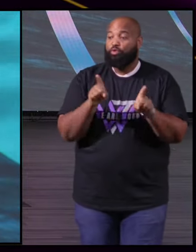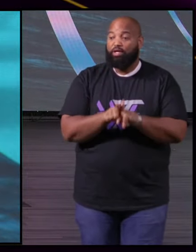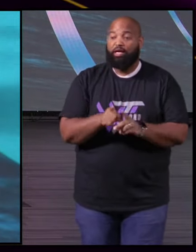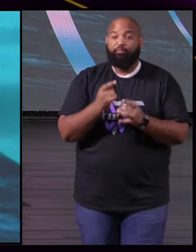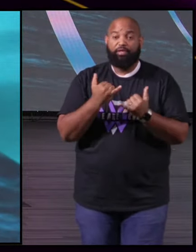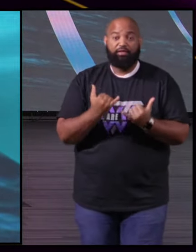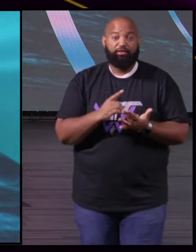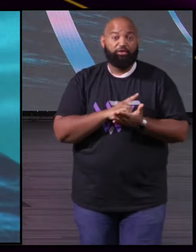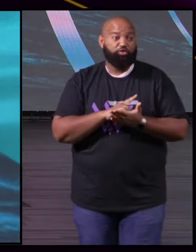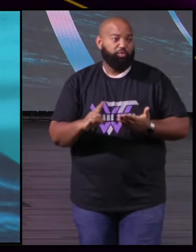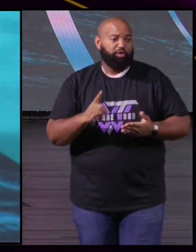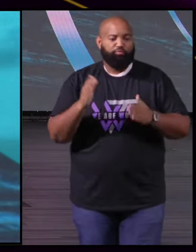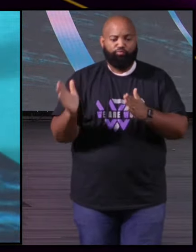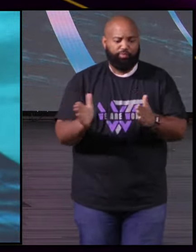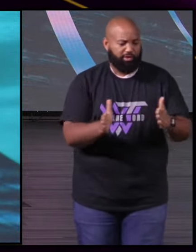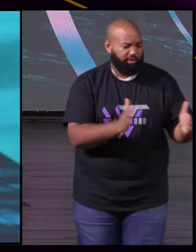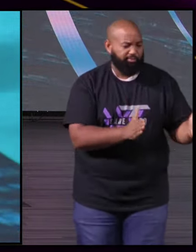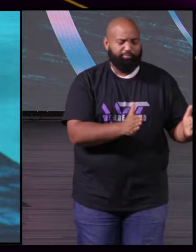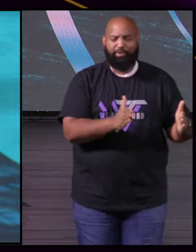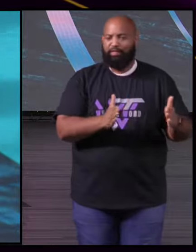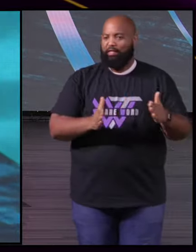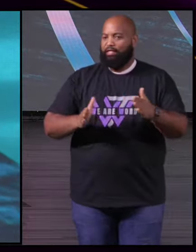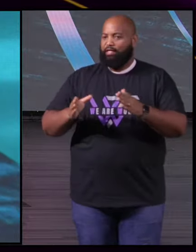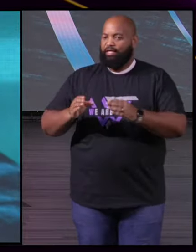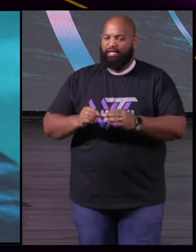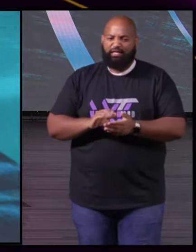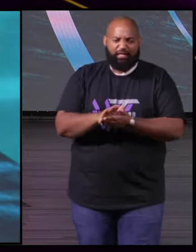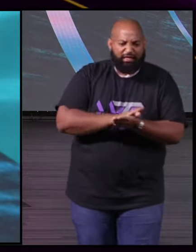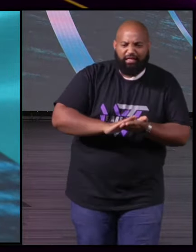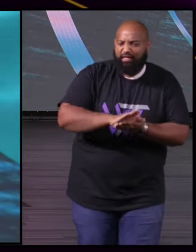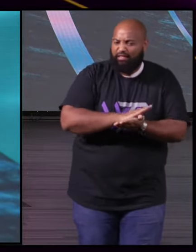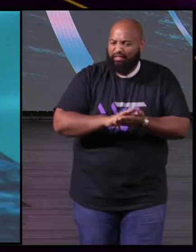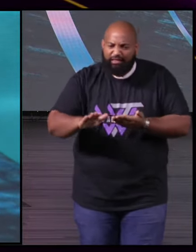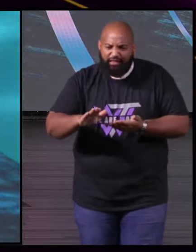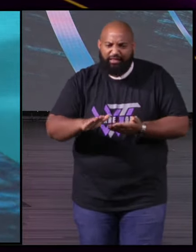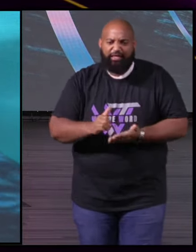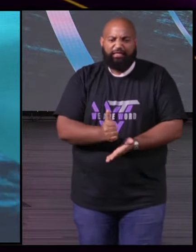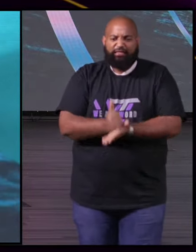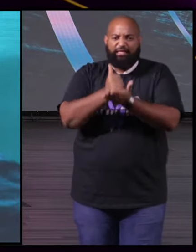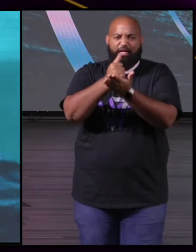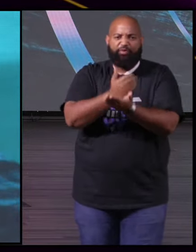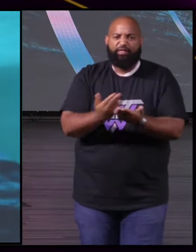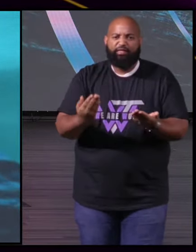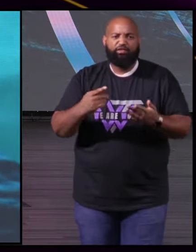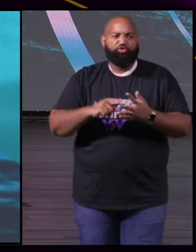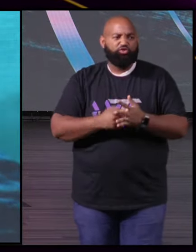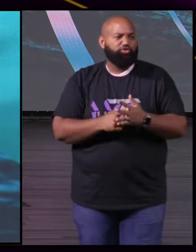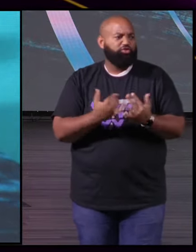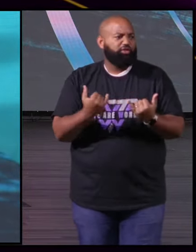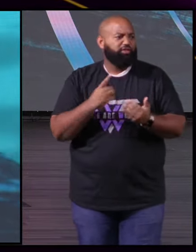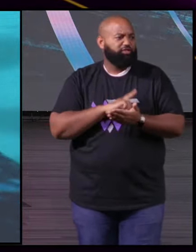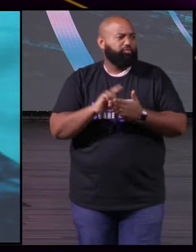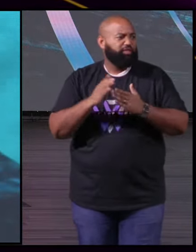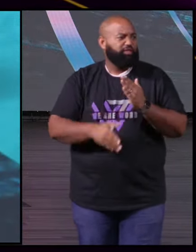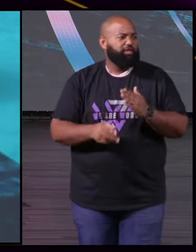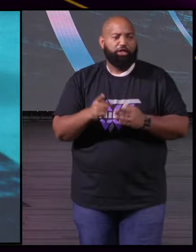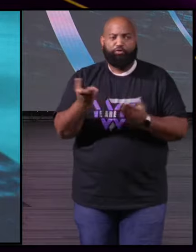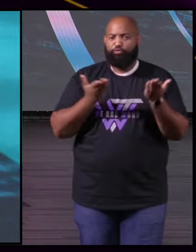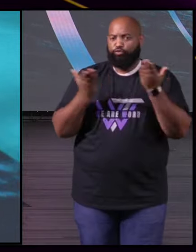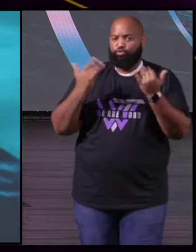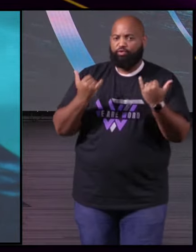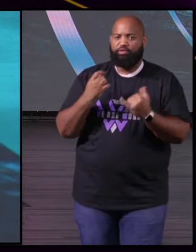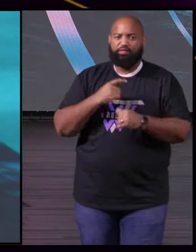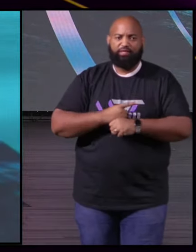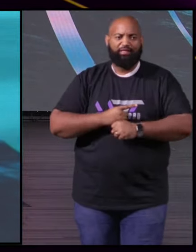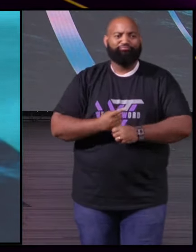preparation, the planning, setup, cleanup, breakdown. If you did any of those things, would you stand to your feet so that we can love